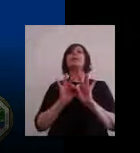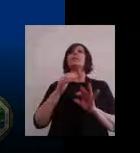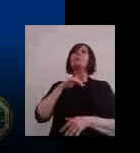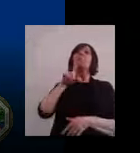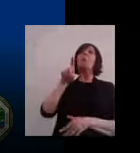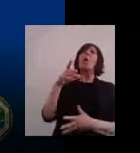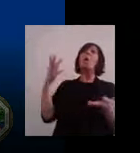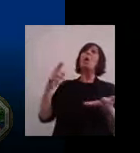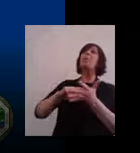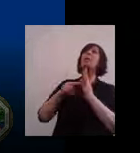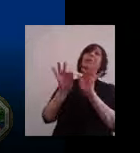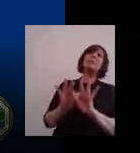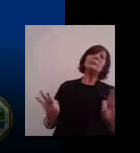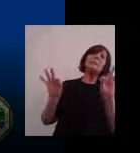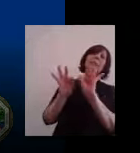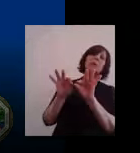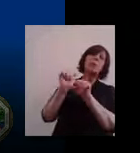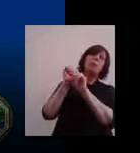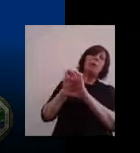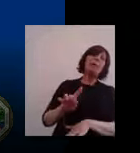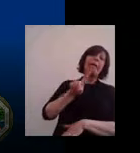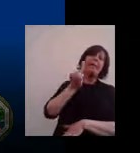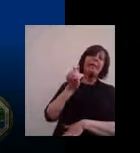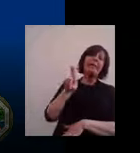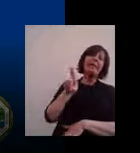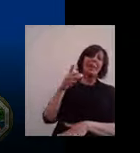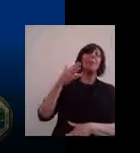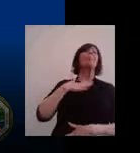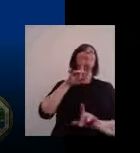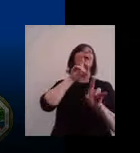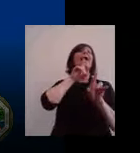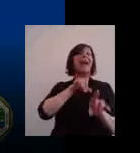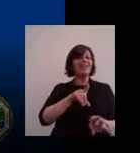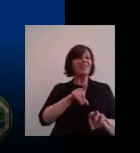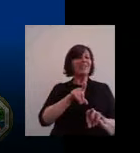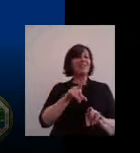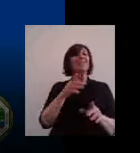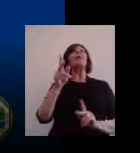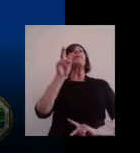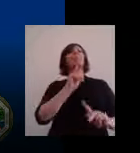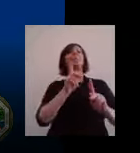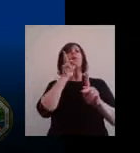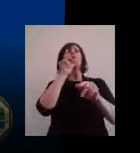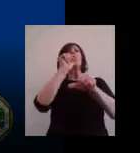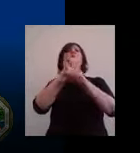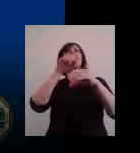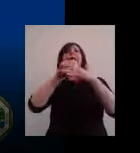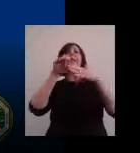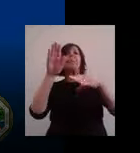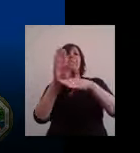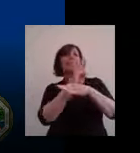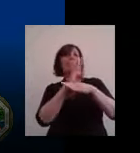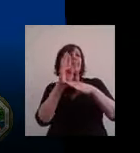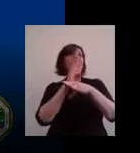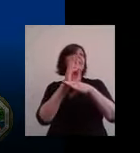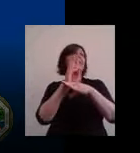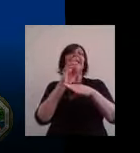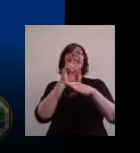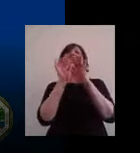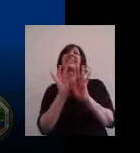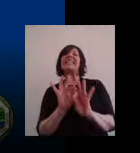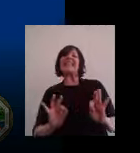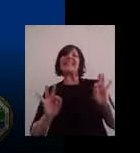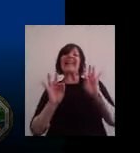employee? And I'll answer that those are people who are working at businesses that are considered essential under the New York